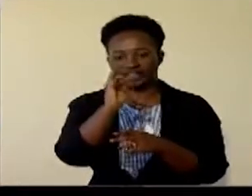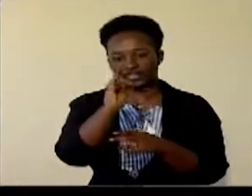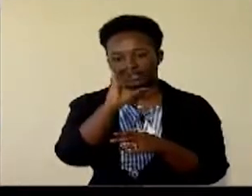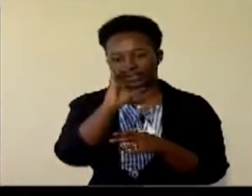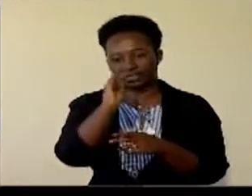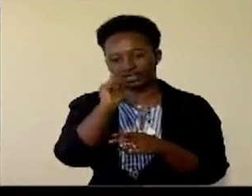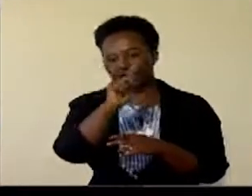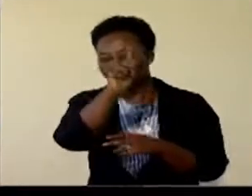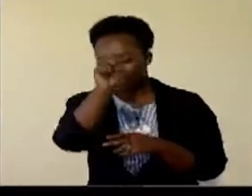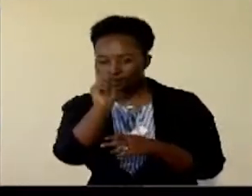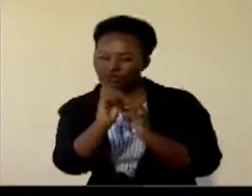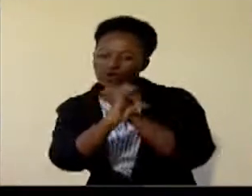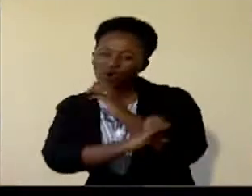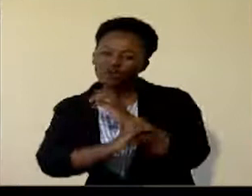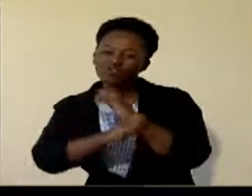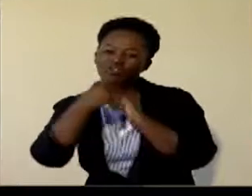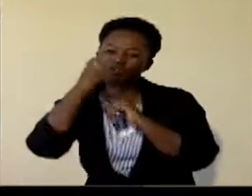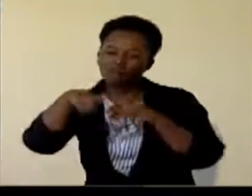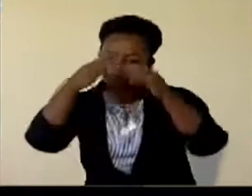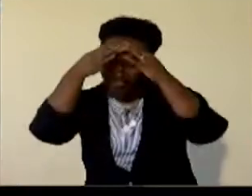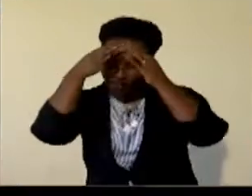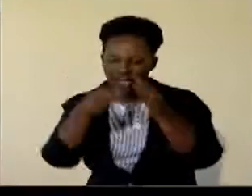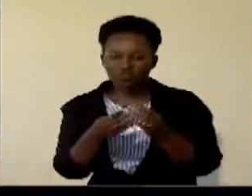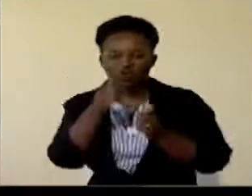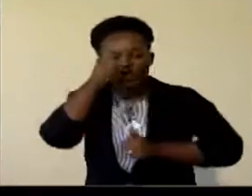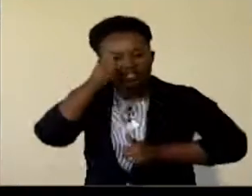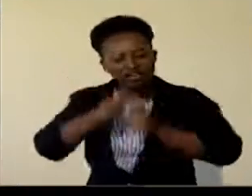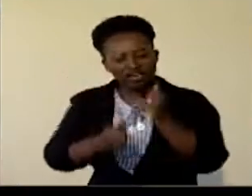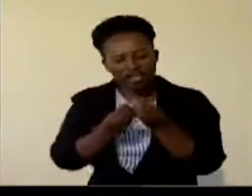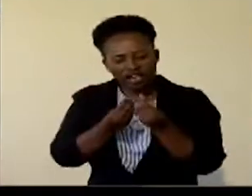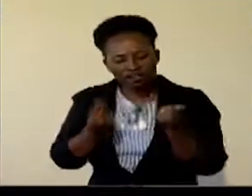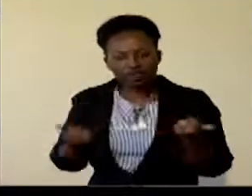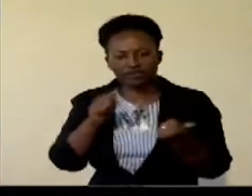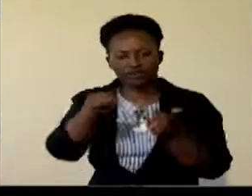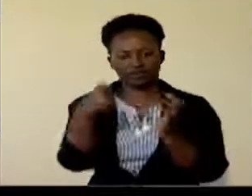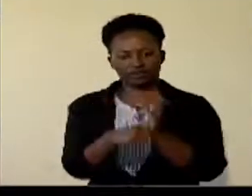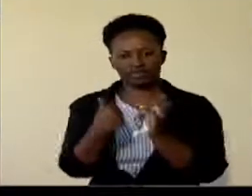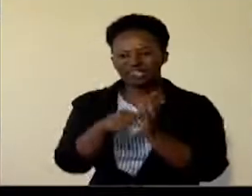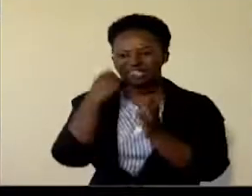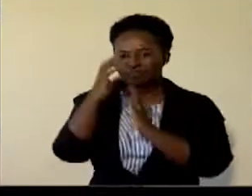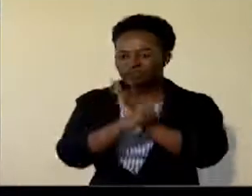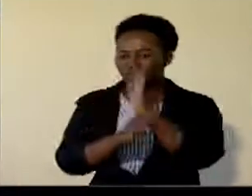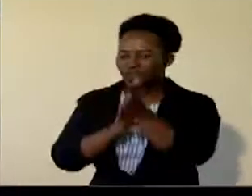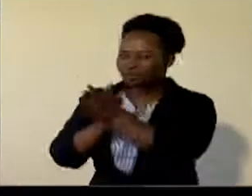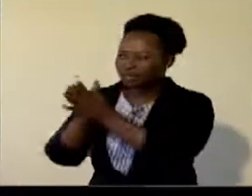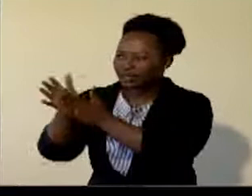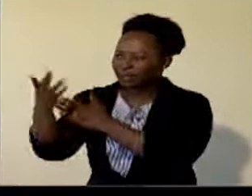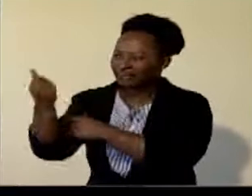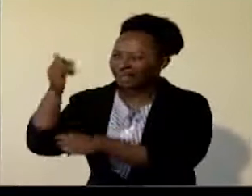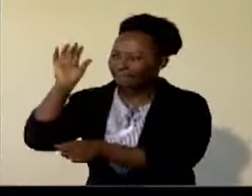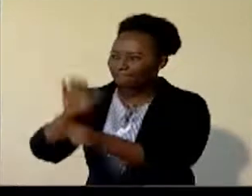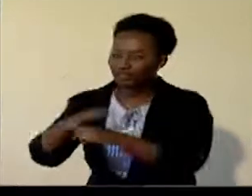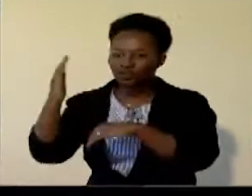a country can put in place to solve BOP deficit? If the country is spending more money to buy goods